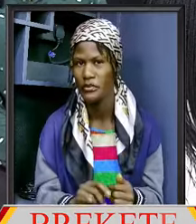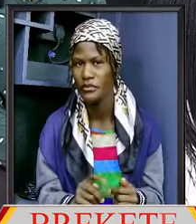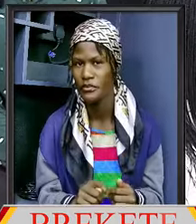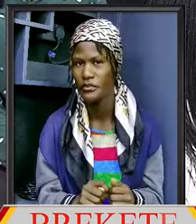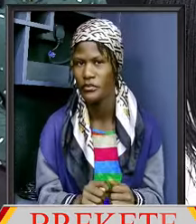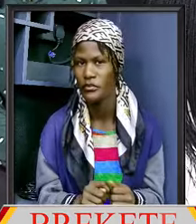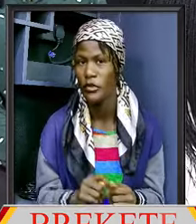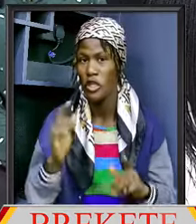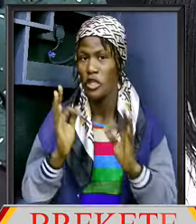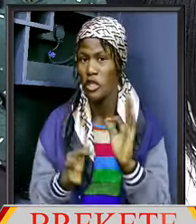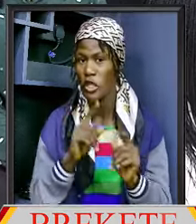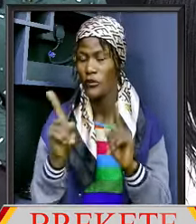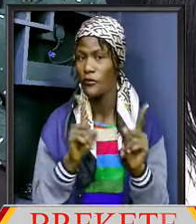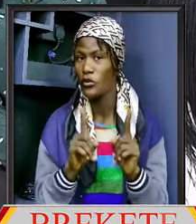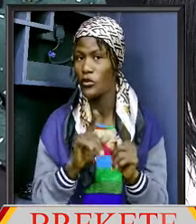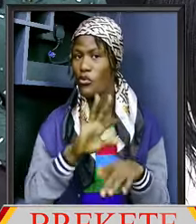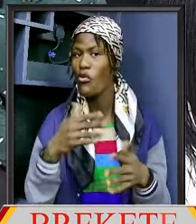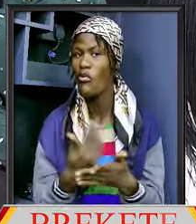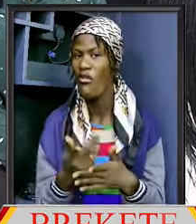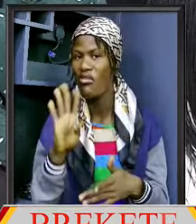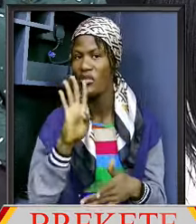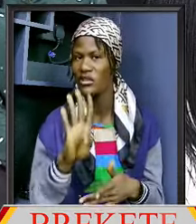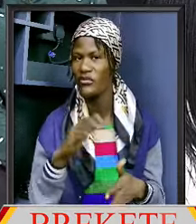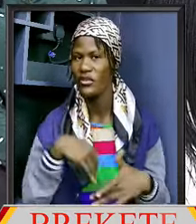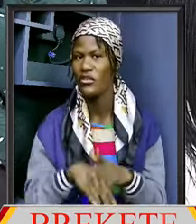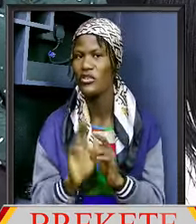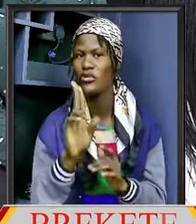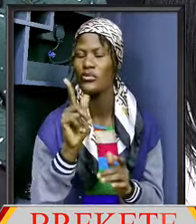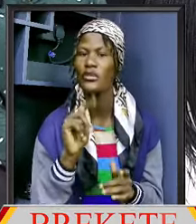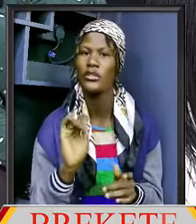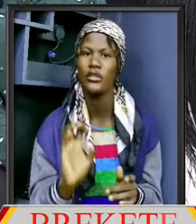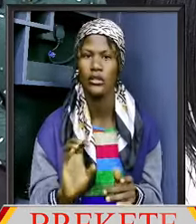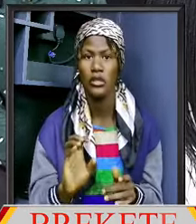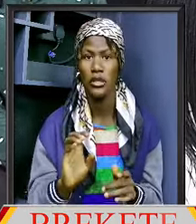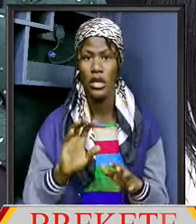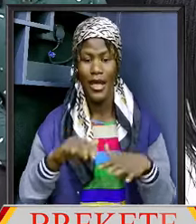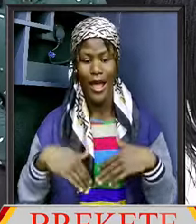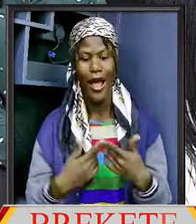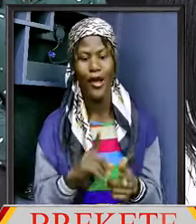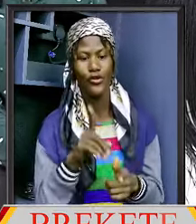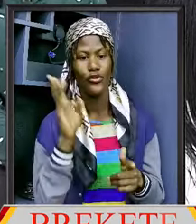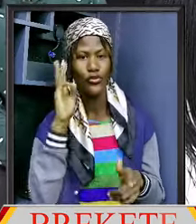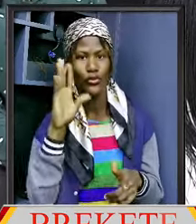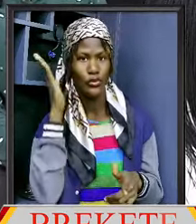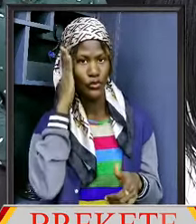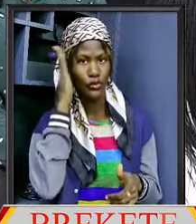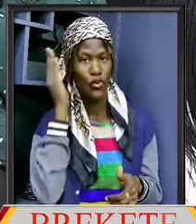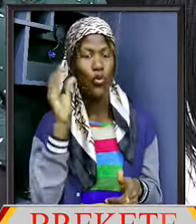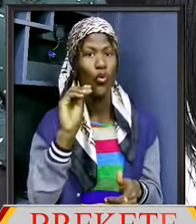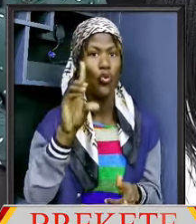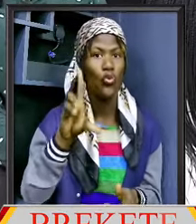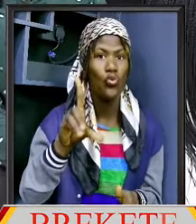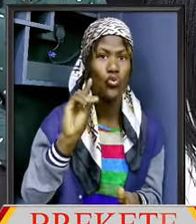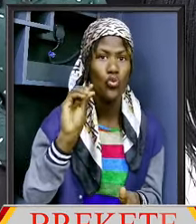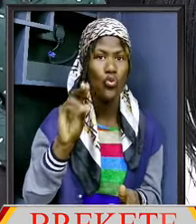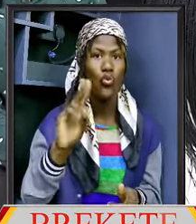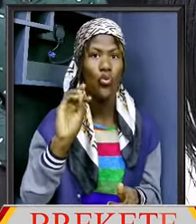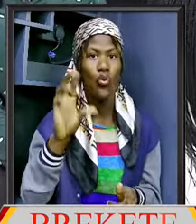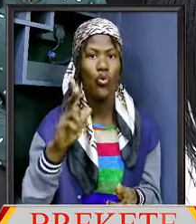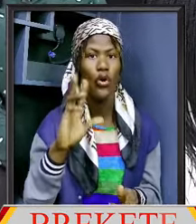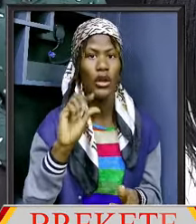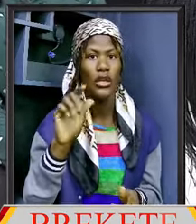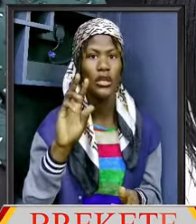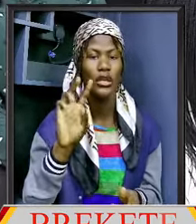If you do all this for UTC, you get as they take no. Oluwole own with they know.